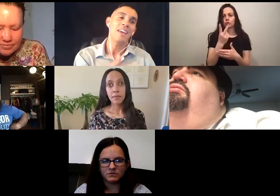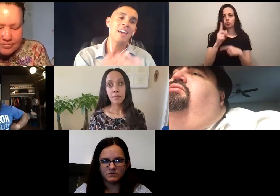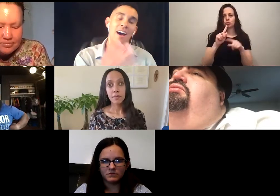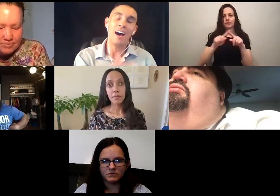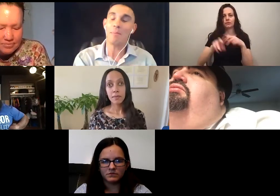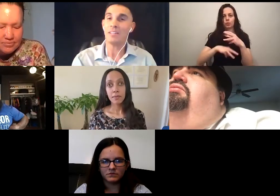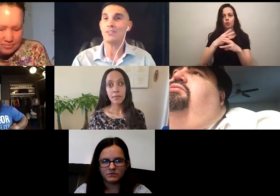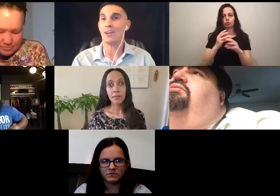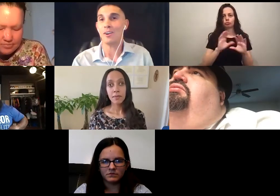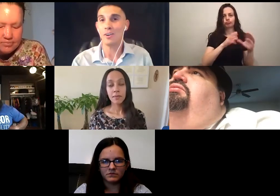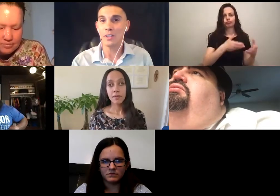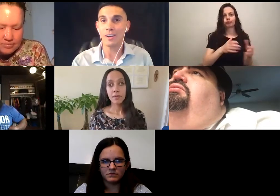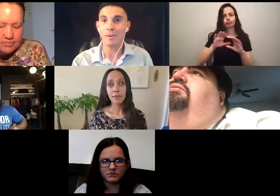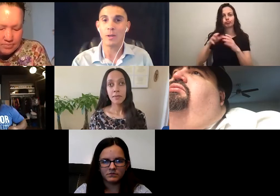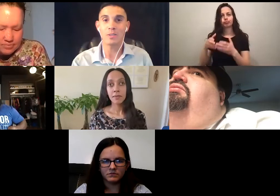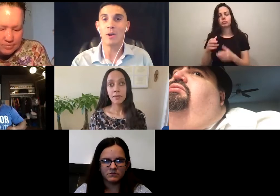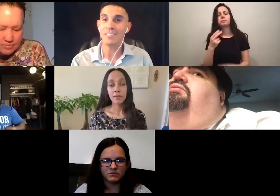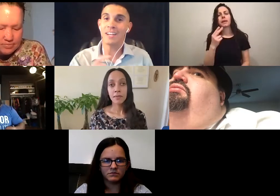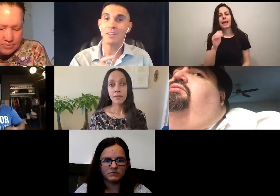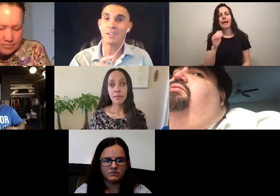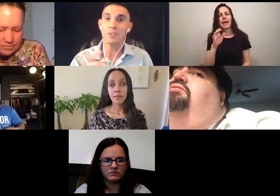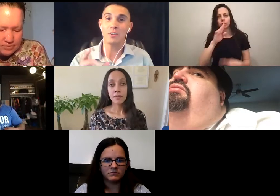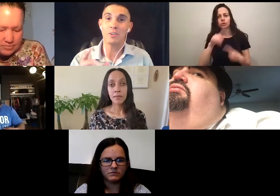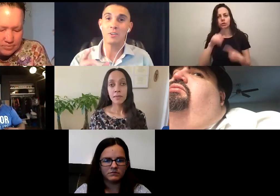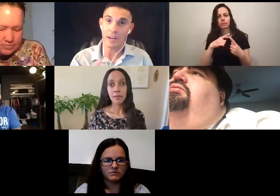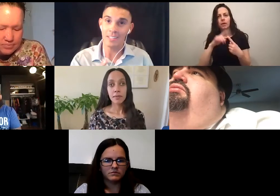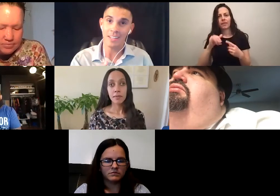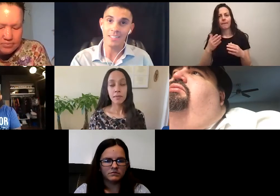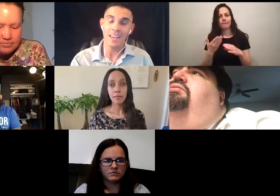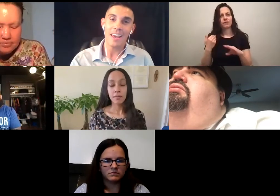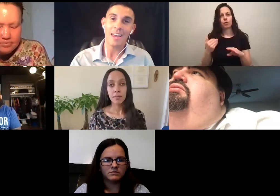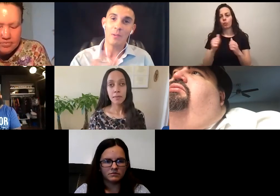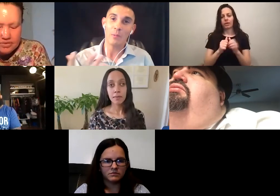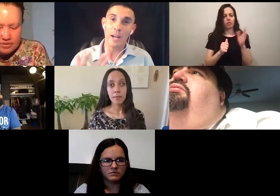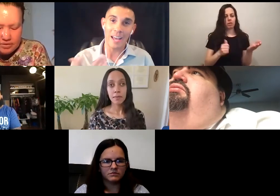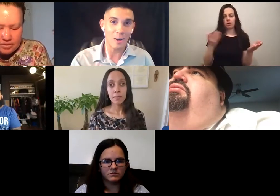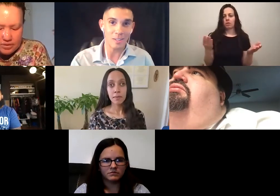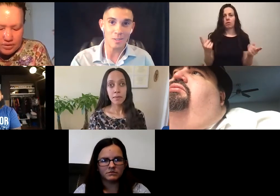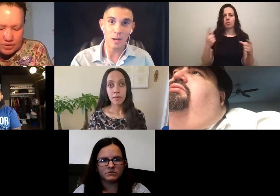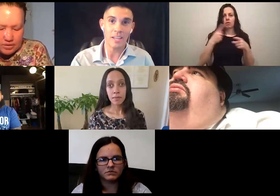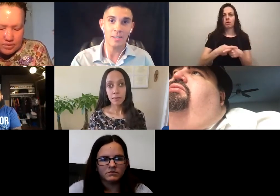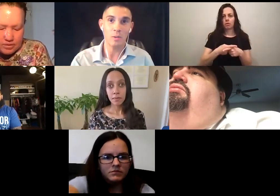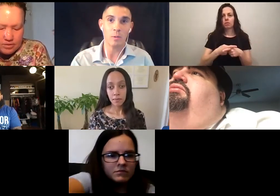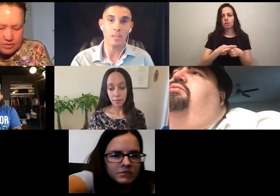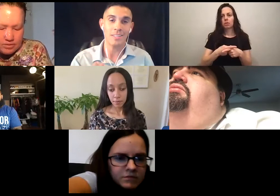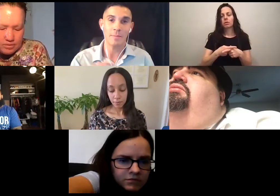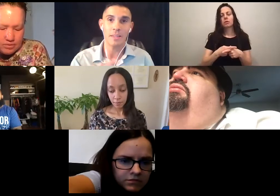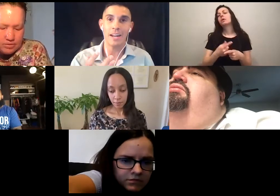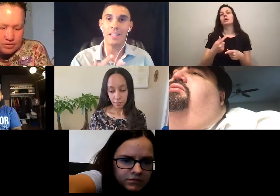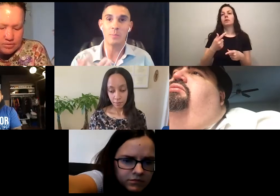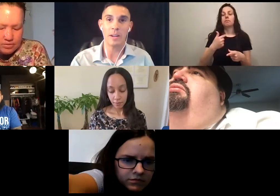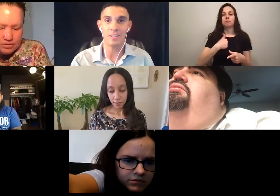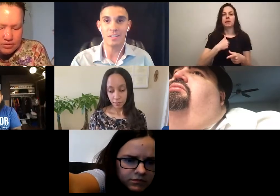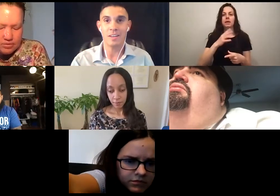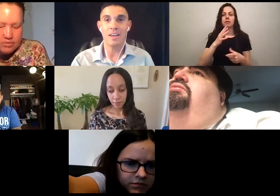that Haben touched on earlier, was cross-section experiences. And what I call it is walking into worlds. It's something